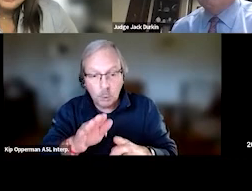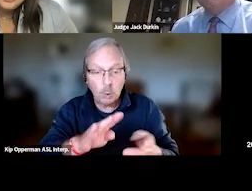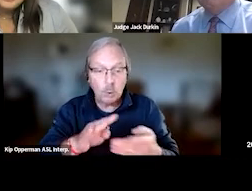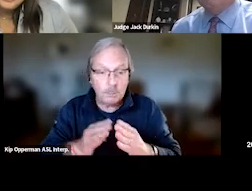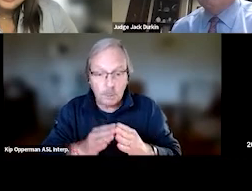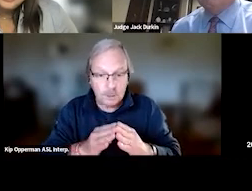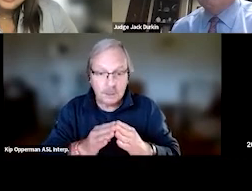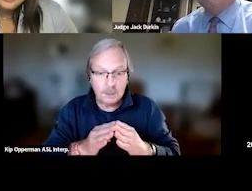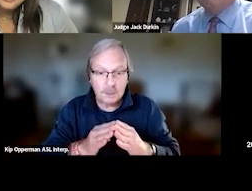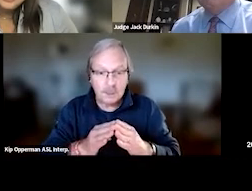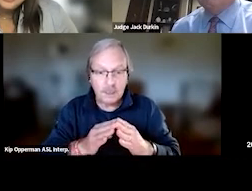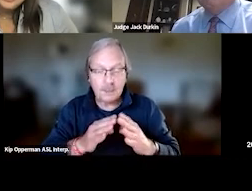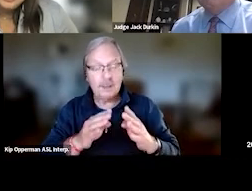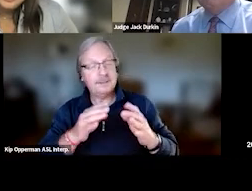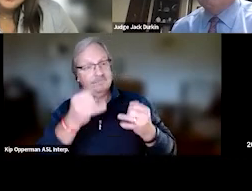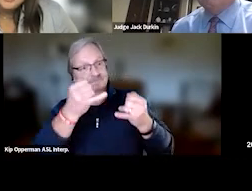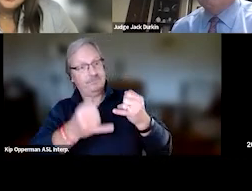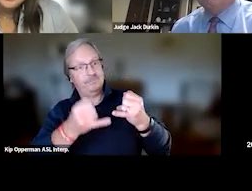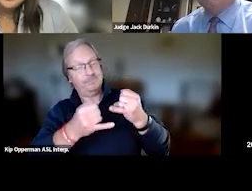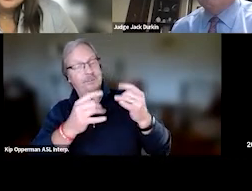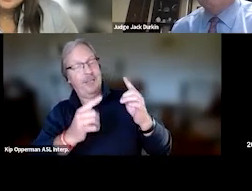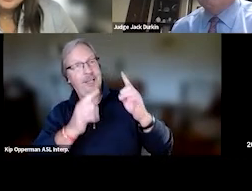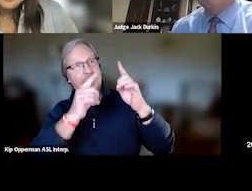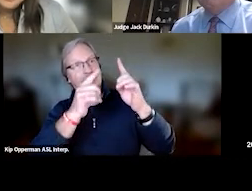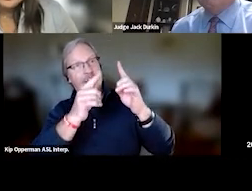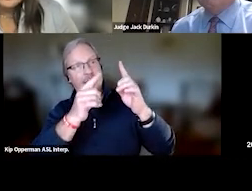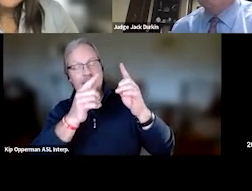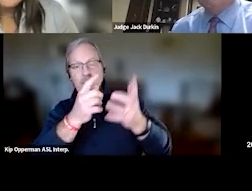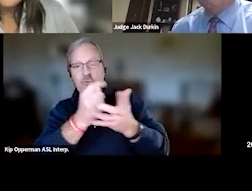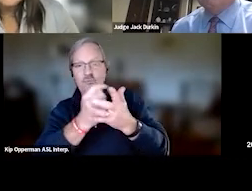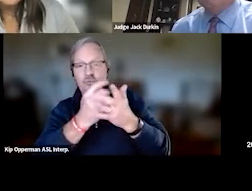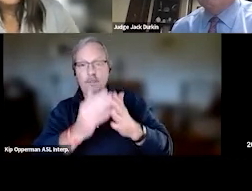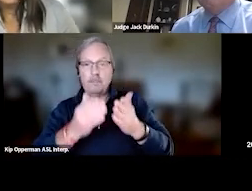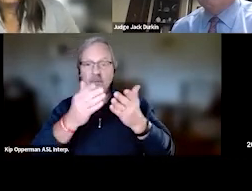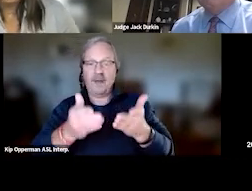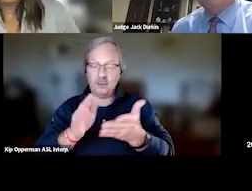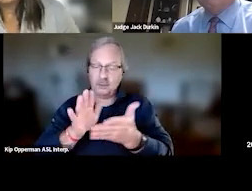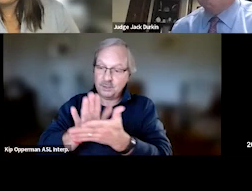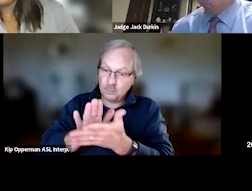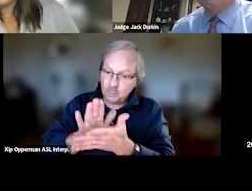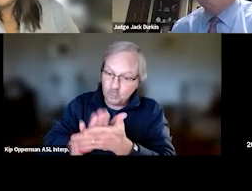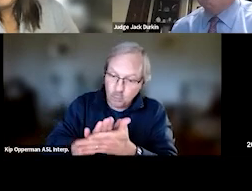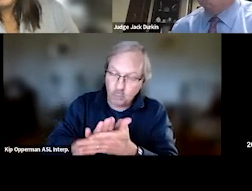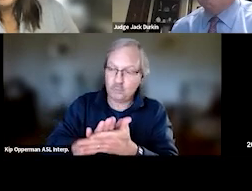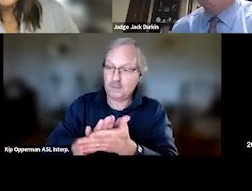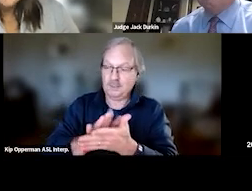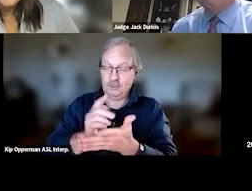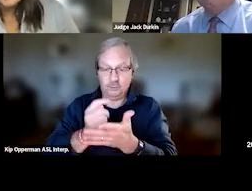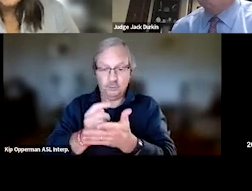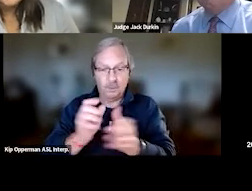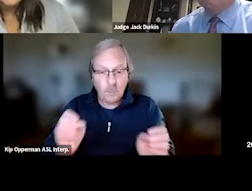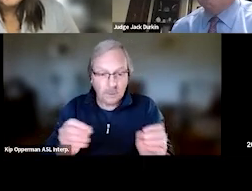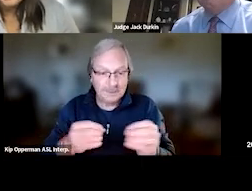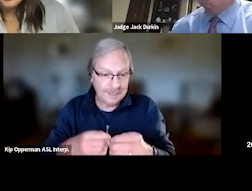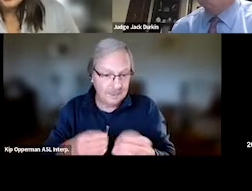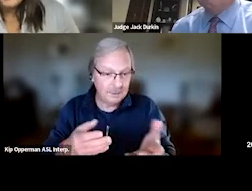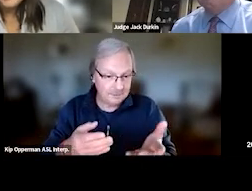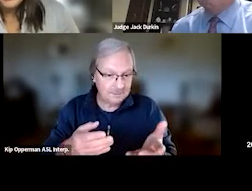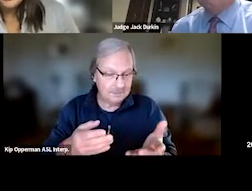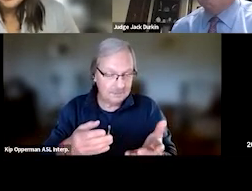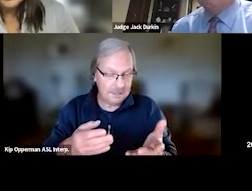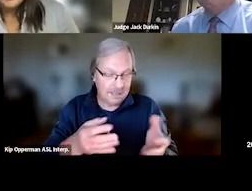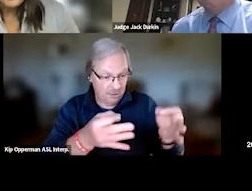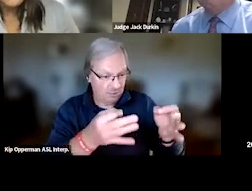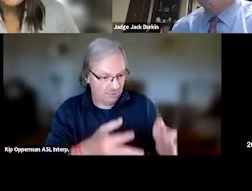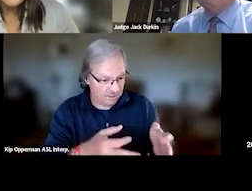that's ultimately what this is treatment providers and schools and treatment organizations and the judiciary and